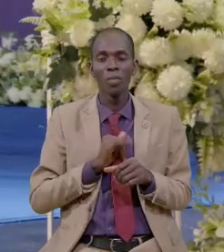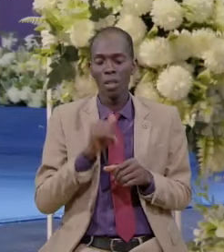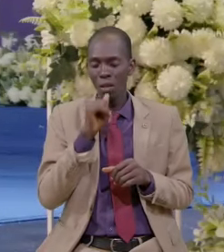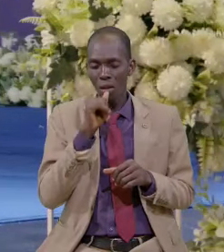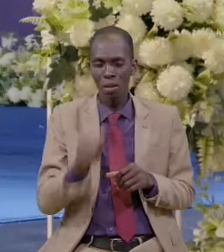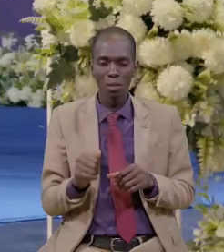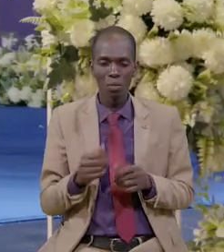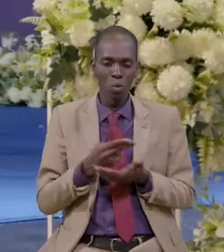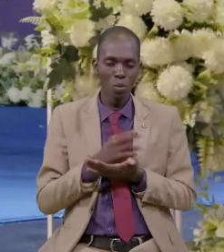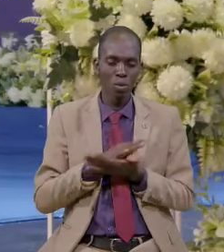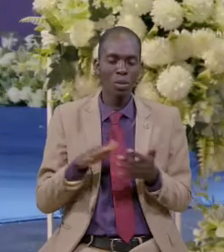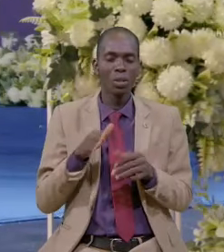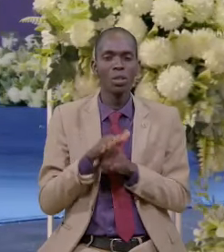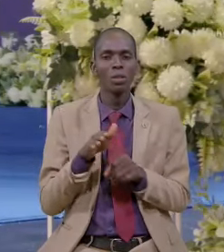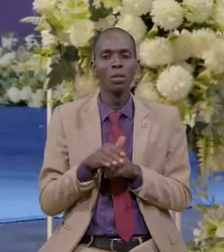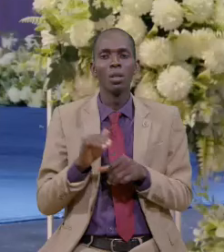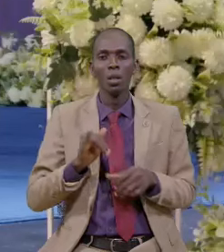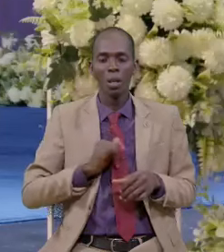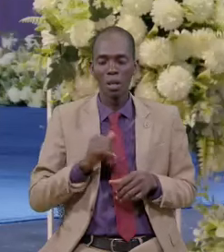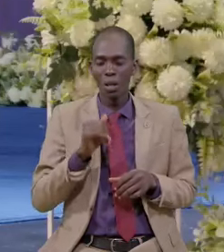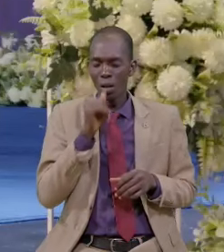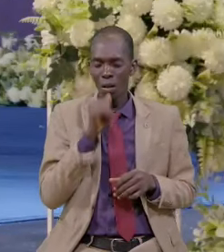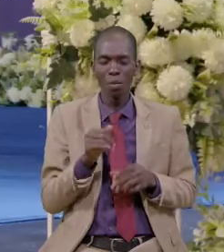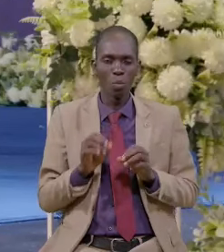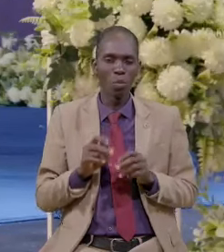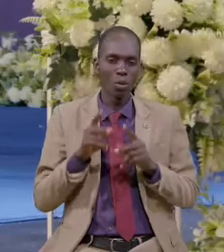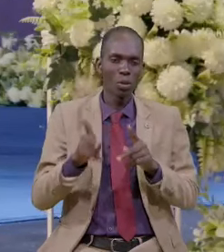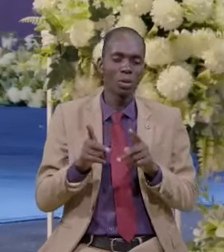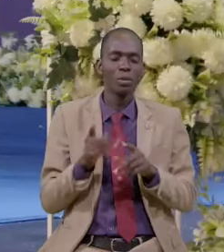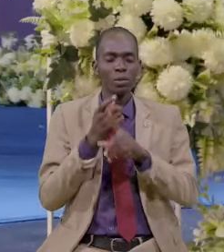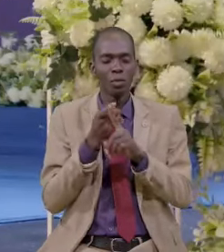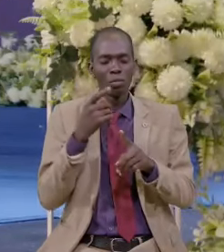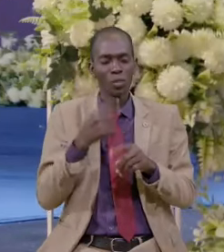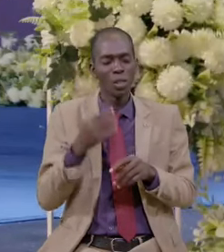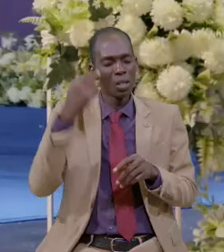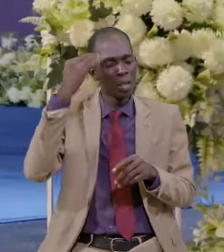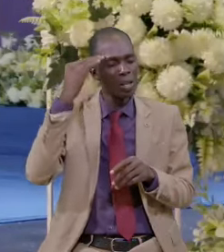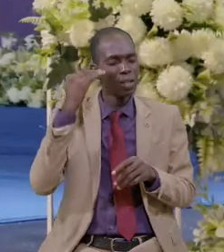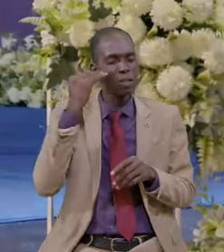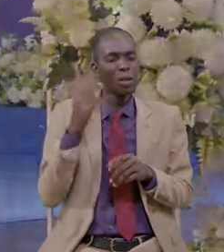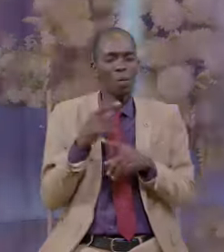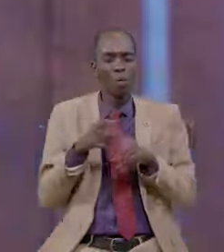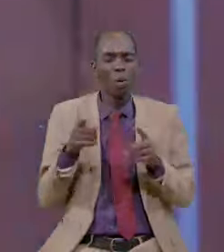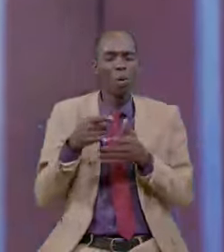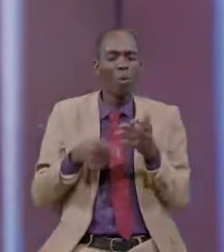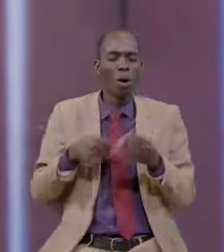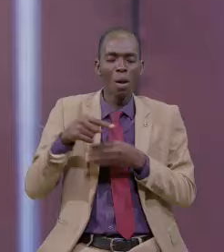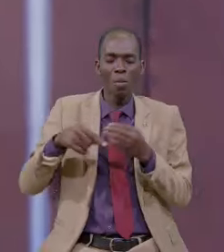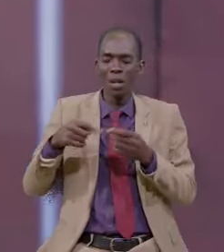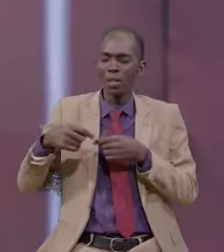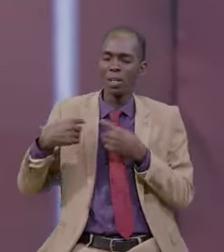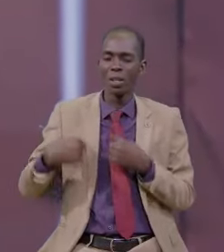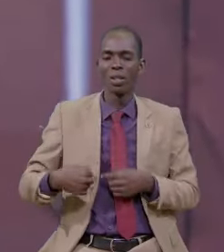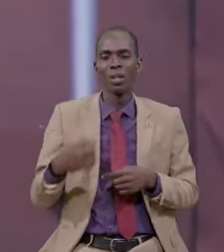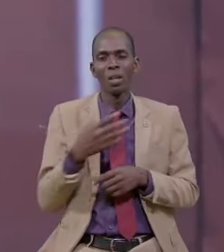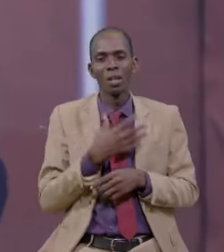enough. Superficially. About your heart, he came, the king came, and he saw one of the